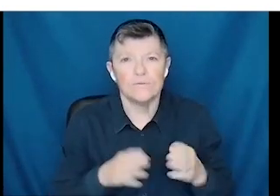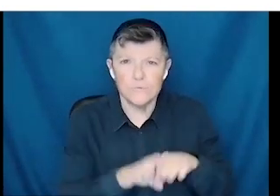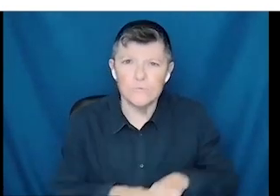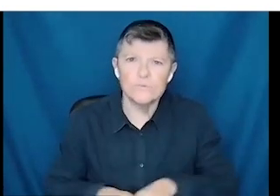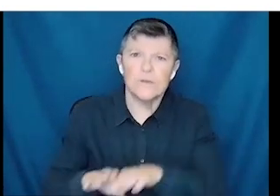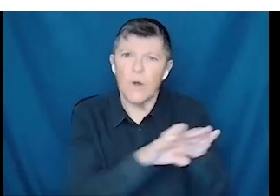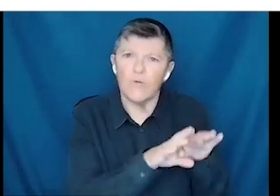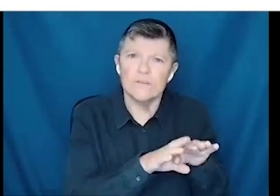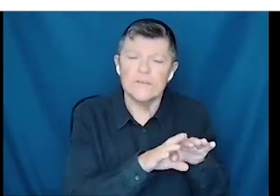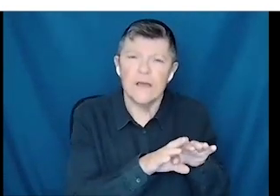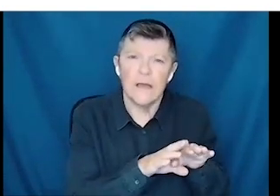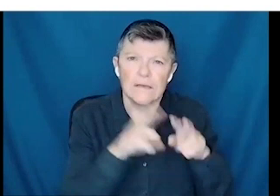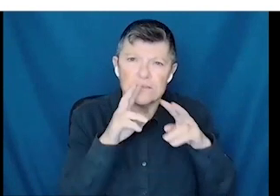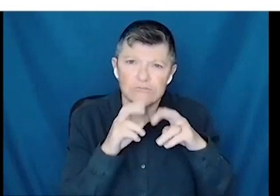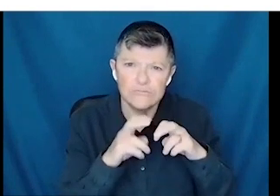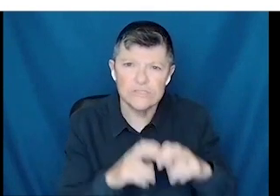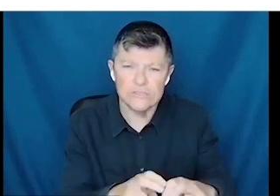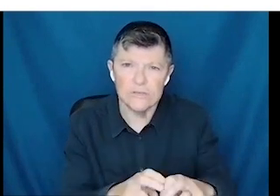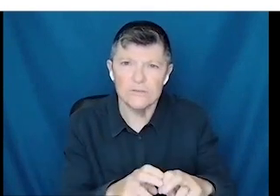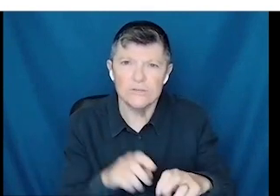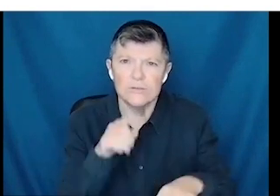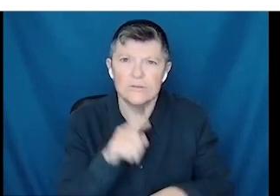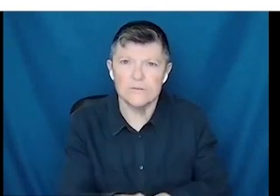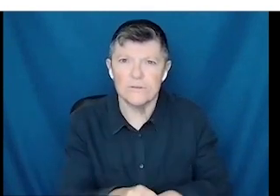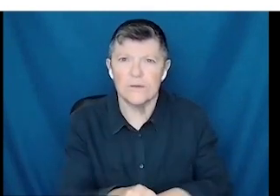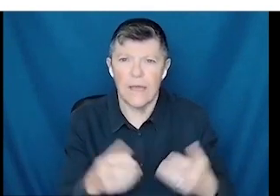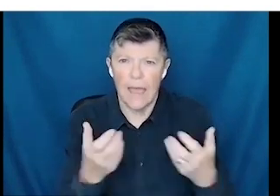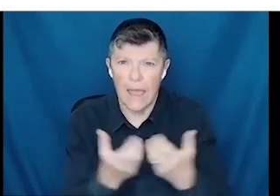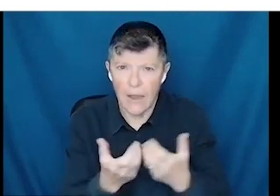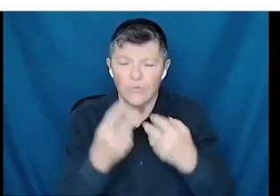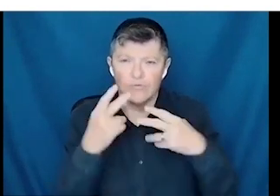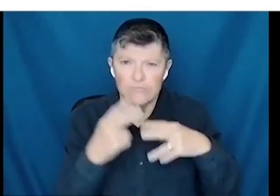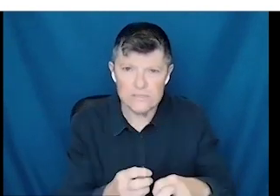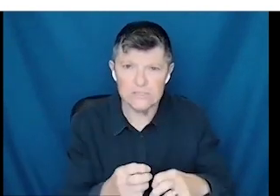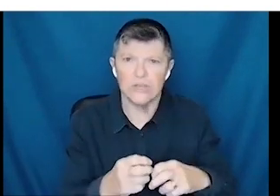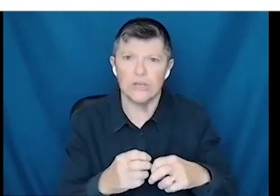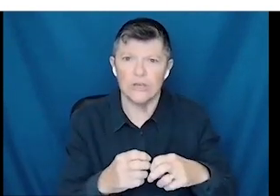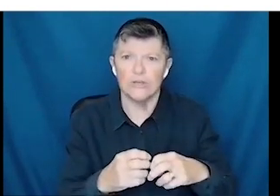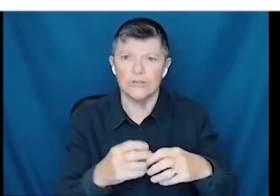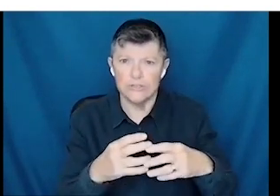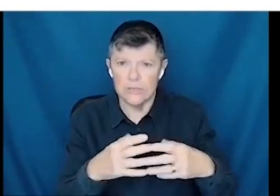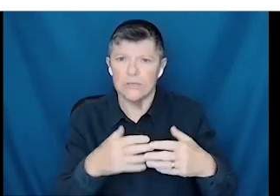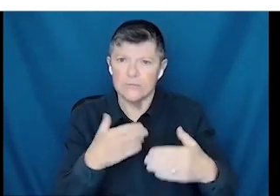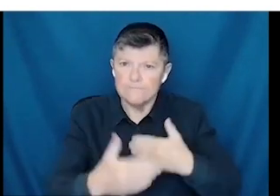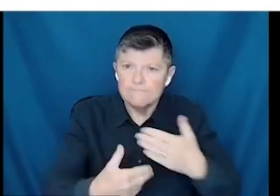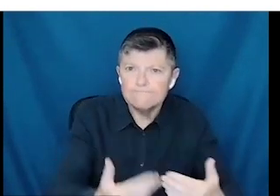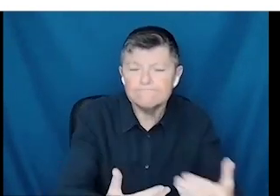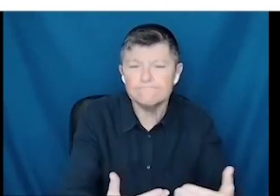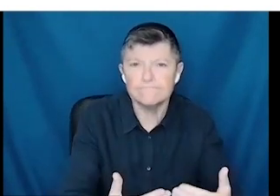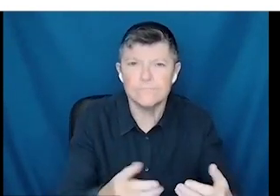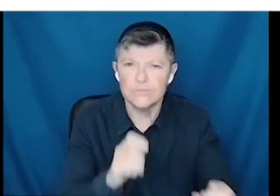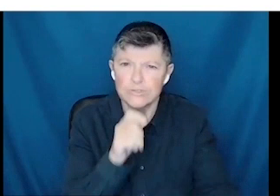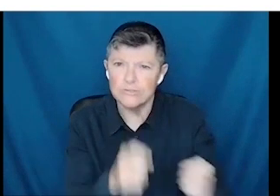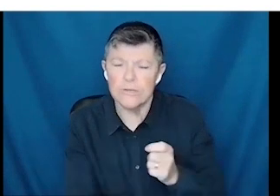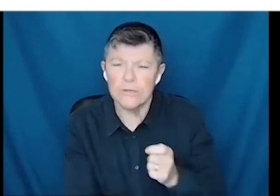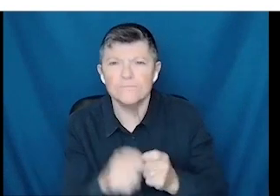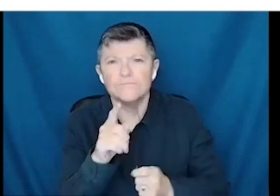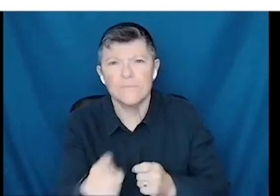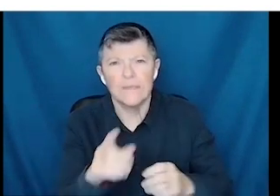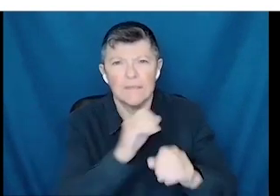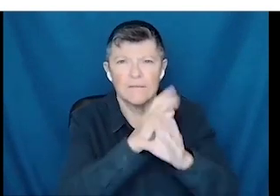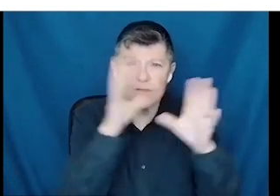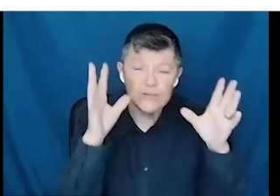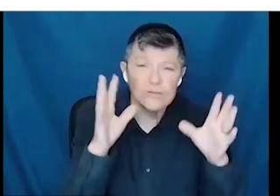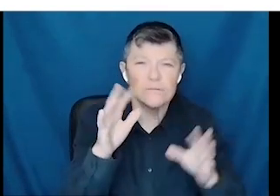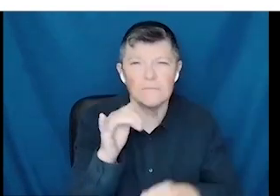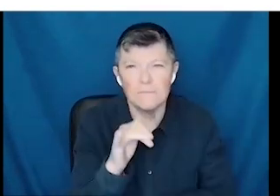research and reshape the nature of how it is done. A vision is, of course, a bit unattainable, a bit idealistic,